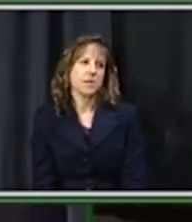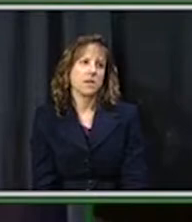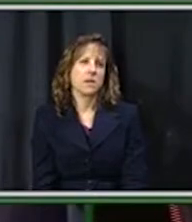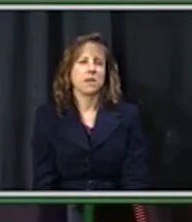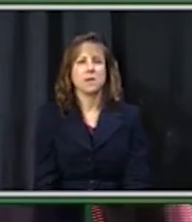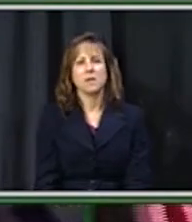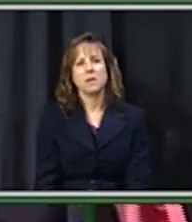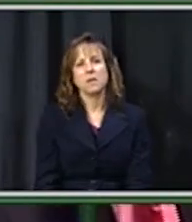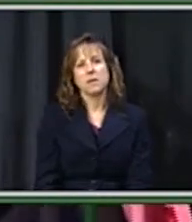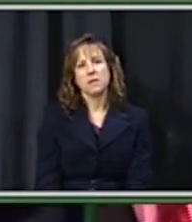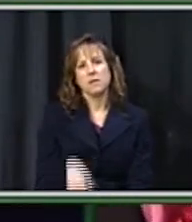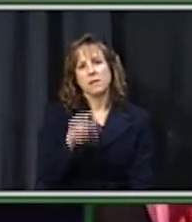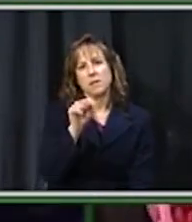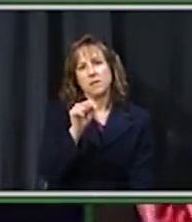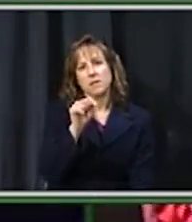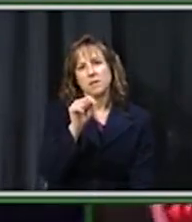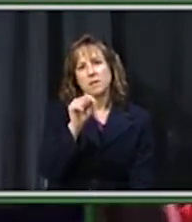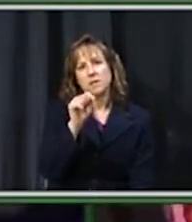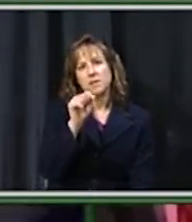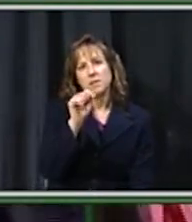Tiffany Patterson.